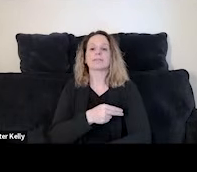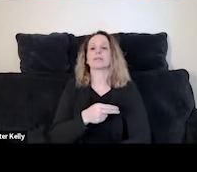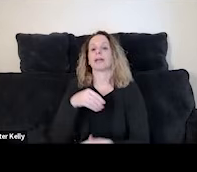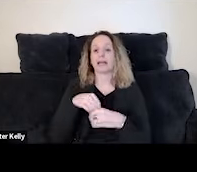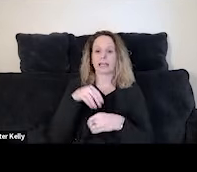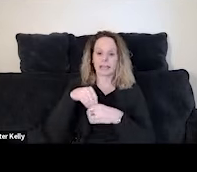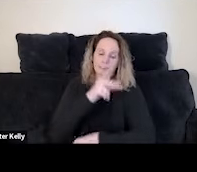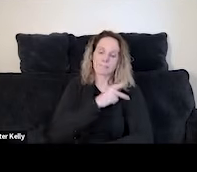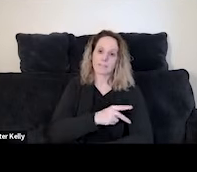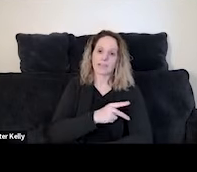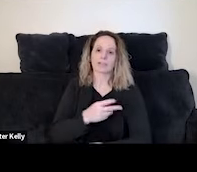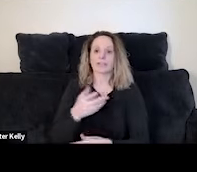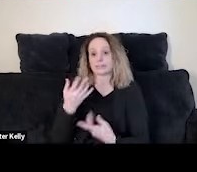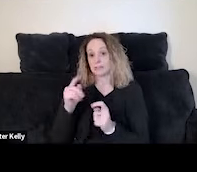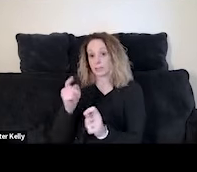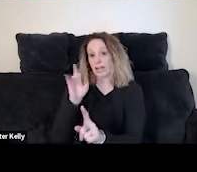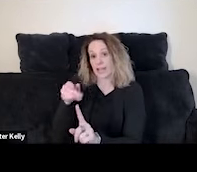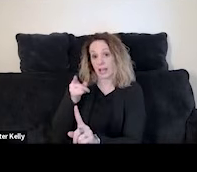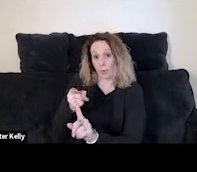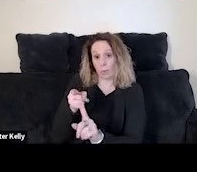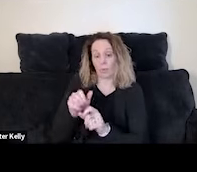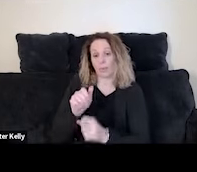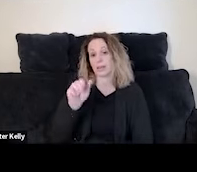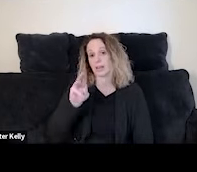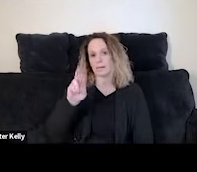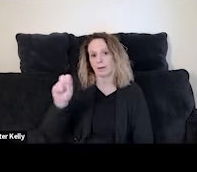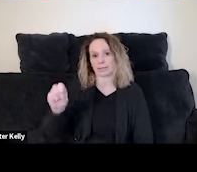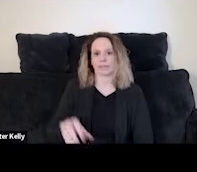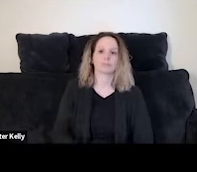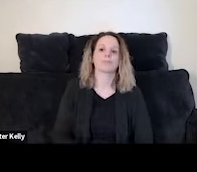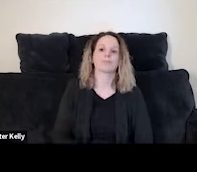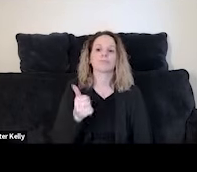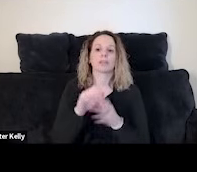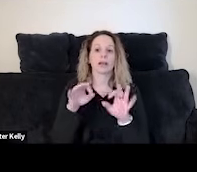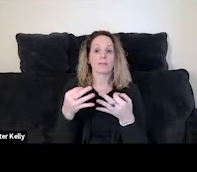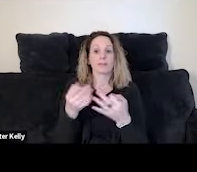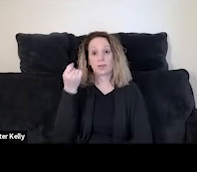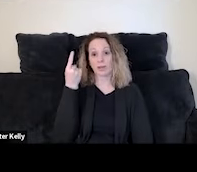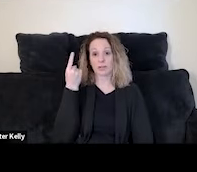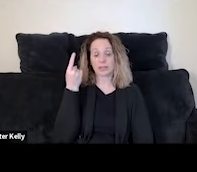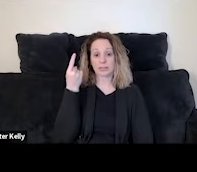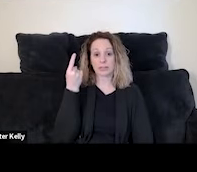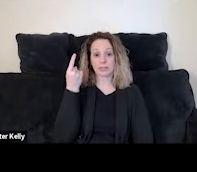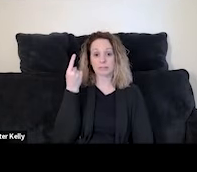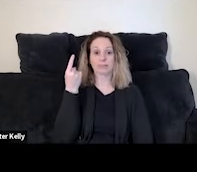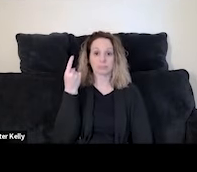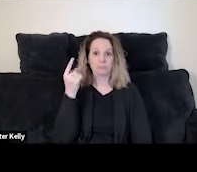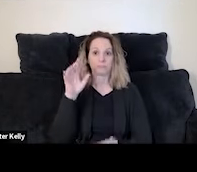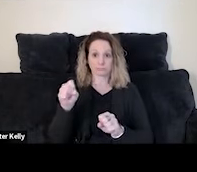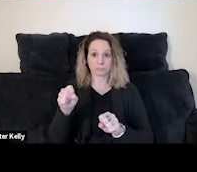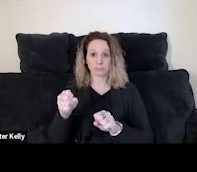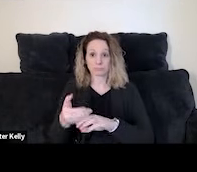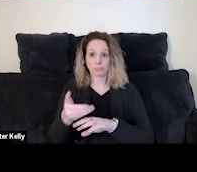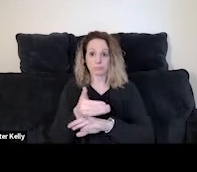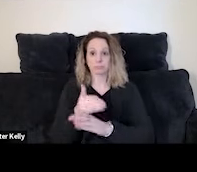hospitalizations. That's the effort that we're putting forth with MRSS. Helping families understand that they can build skills